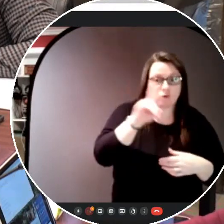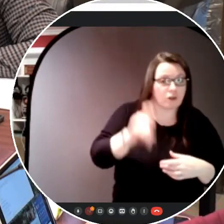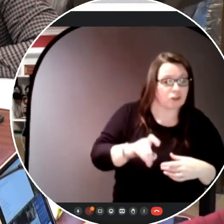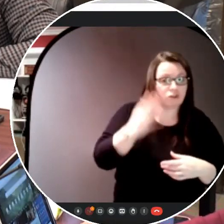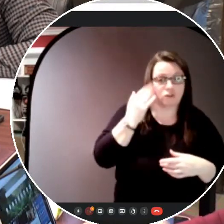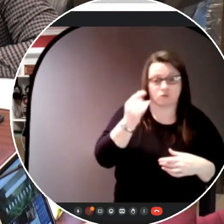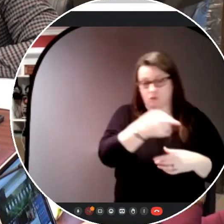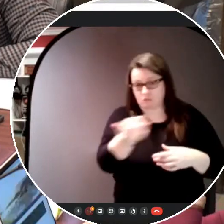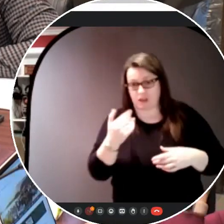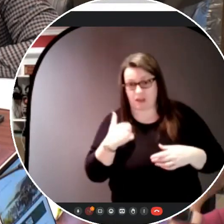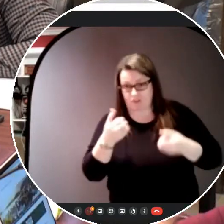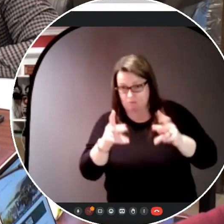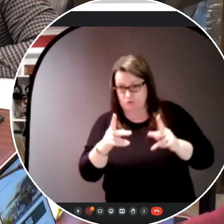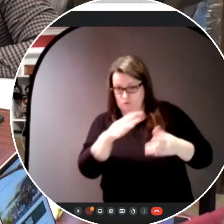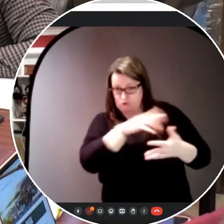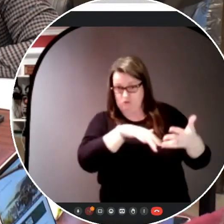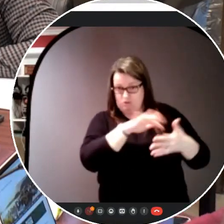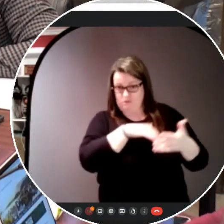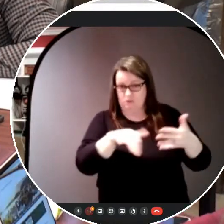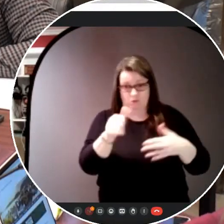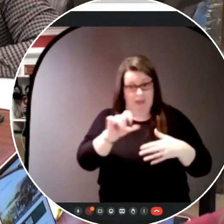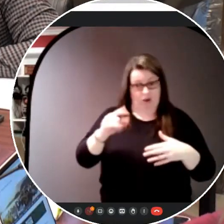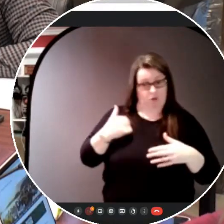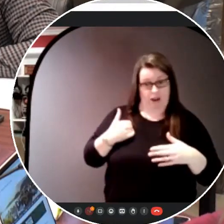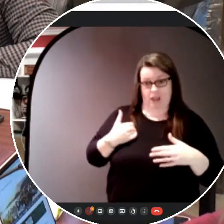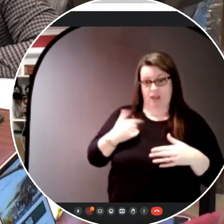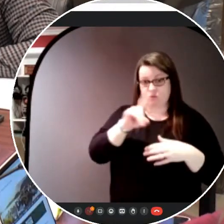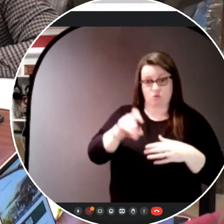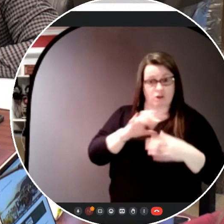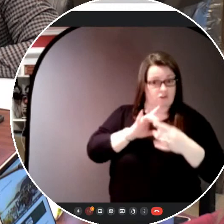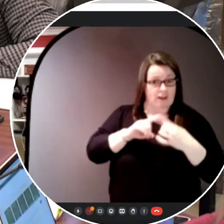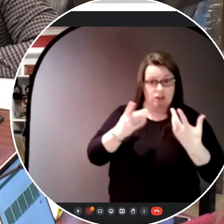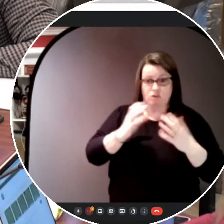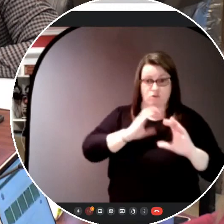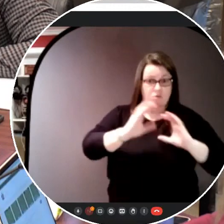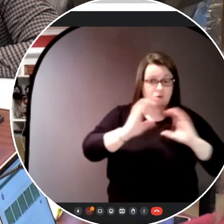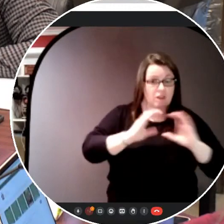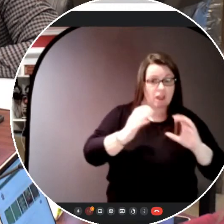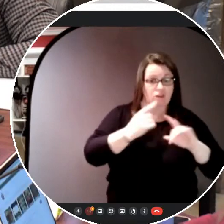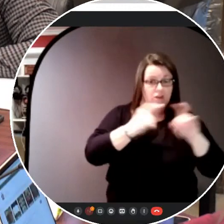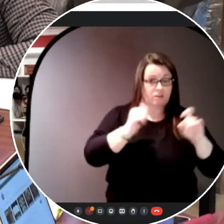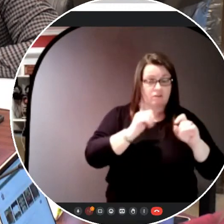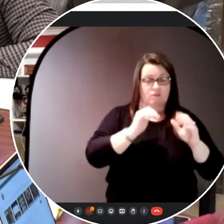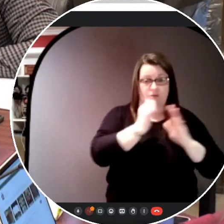at this? Does anybody have any questions about correspondence sent in 8 or 9?